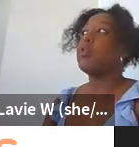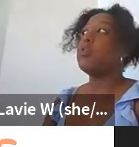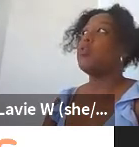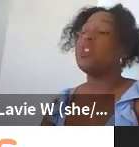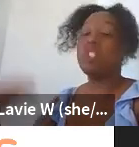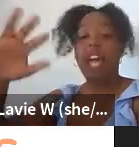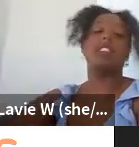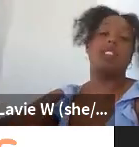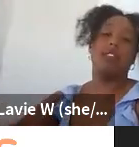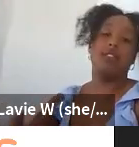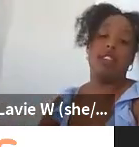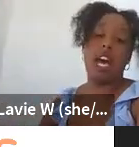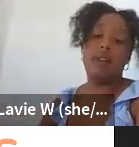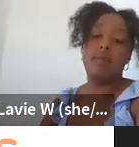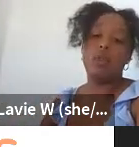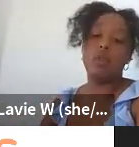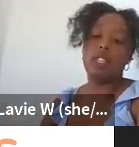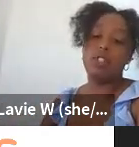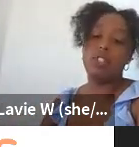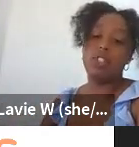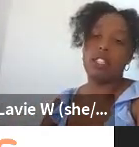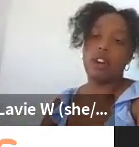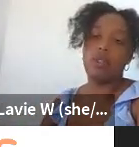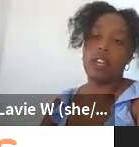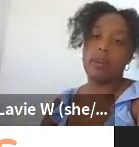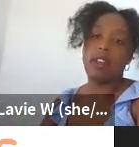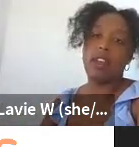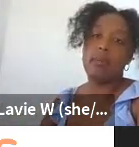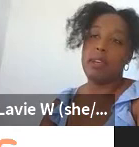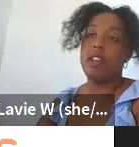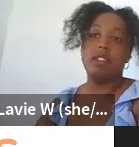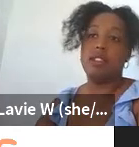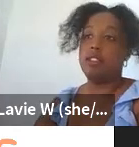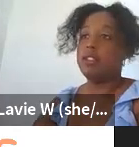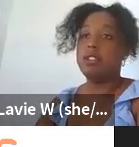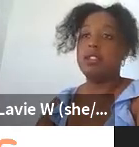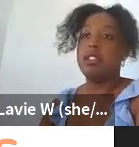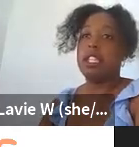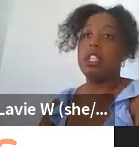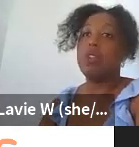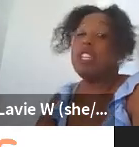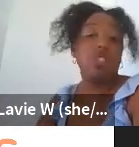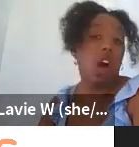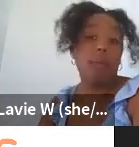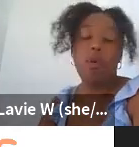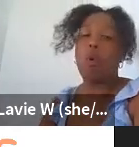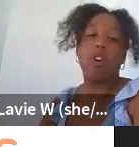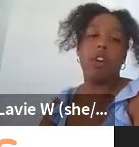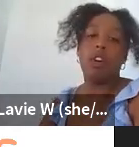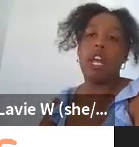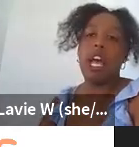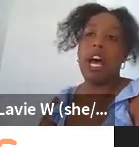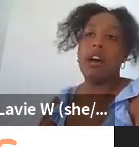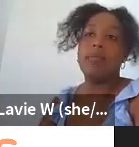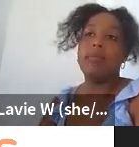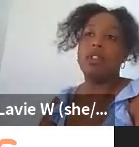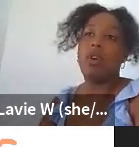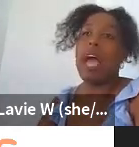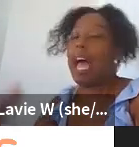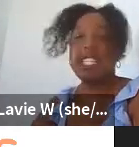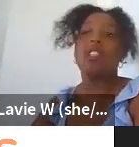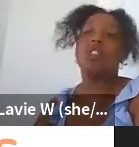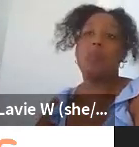to reject those images and stereotyping because you need a job or